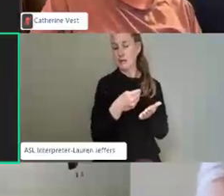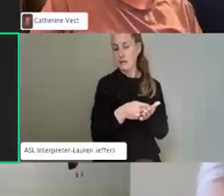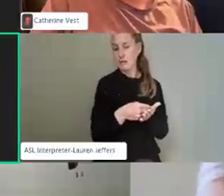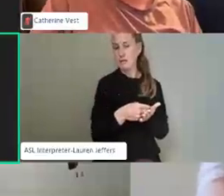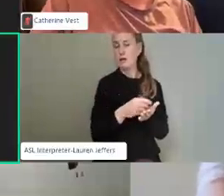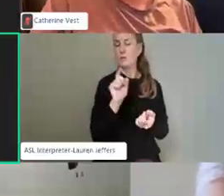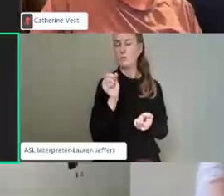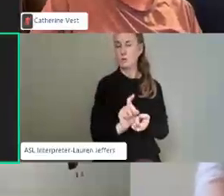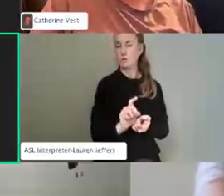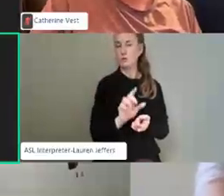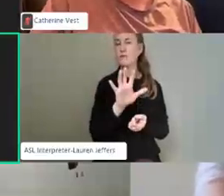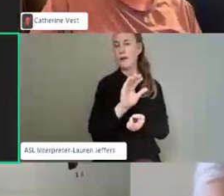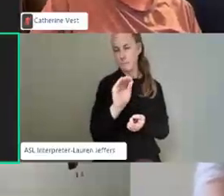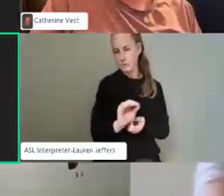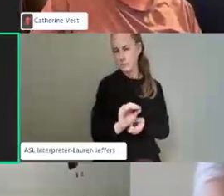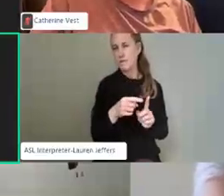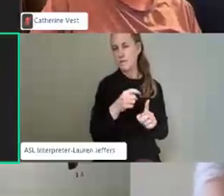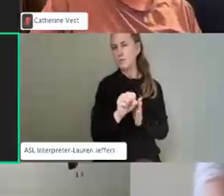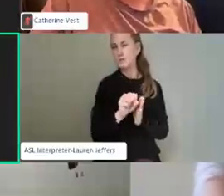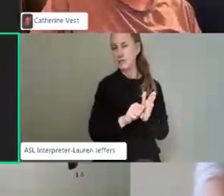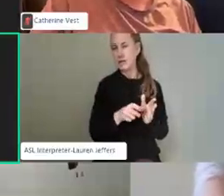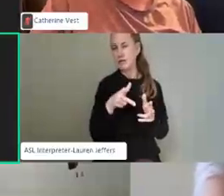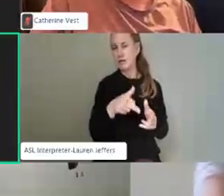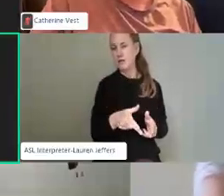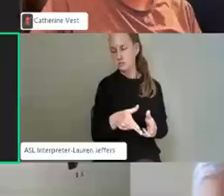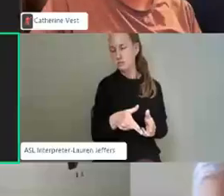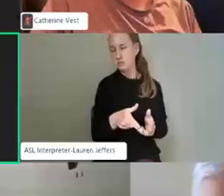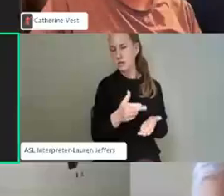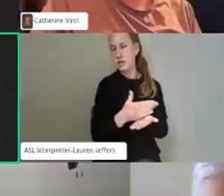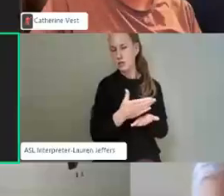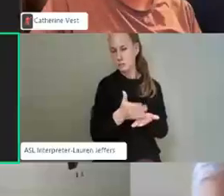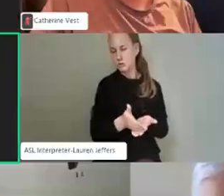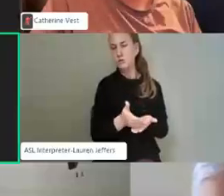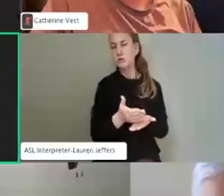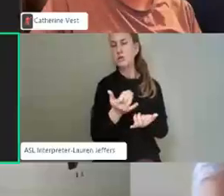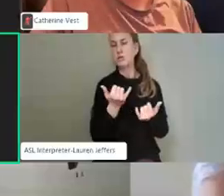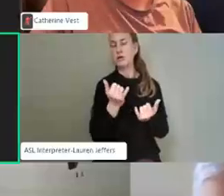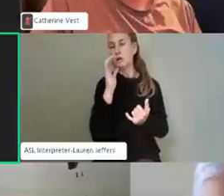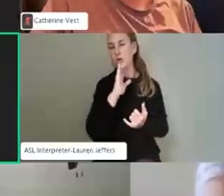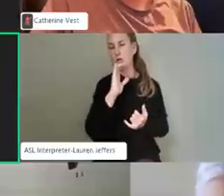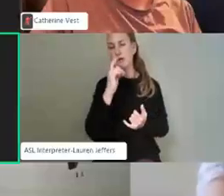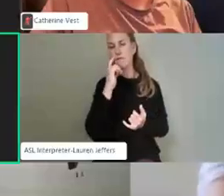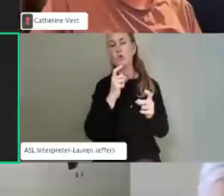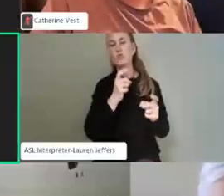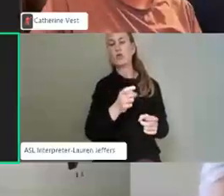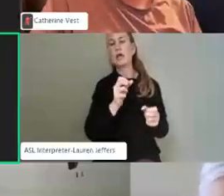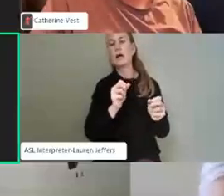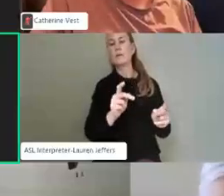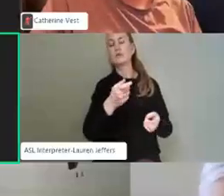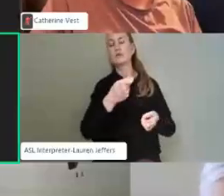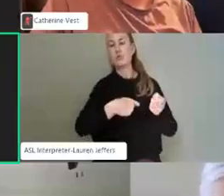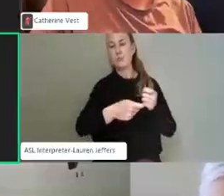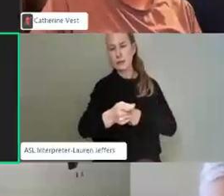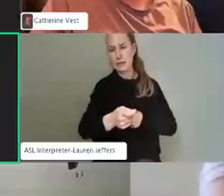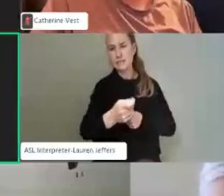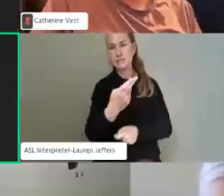was reduced by 5% due to state budget cuts. We are seeking grant opportunities to replace and expand